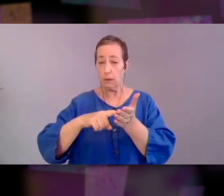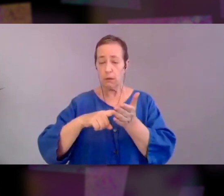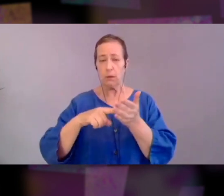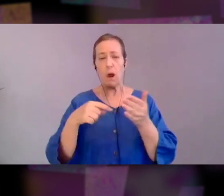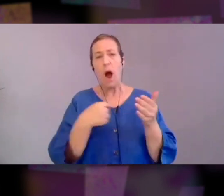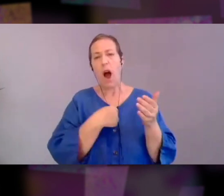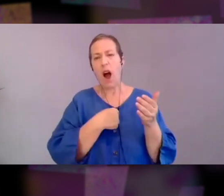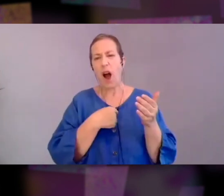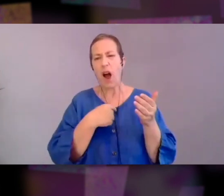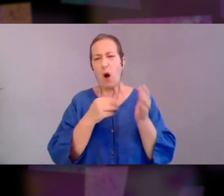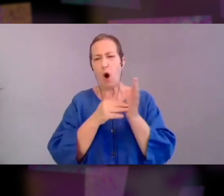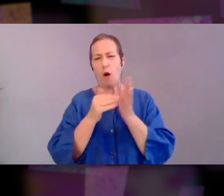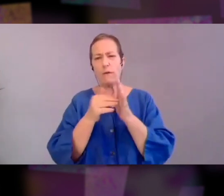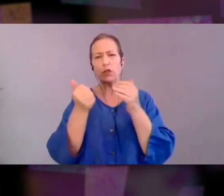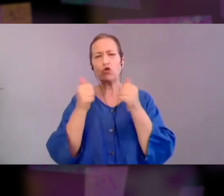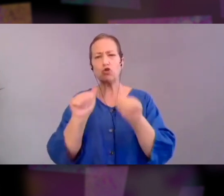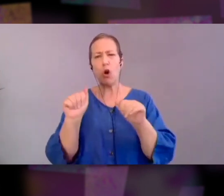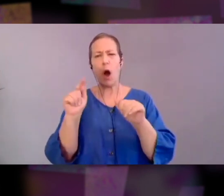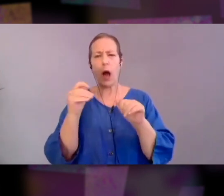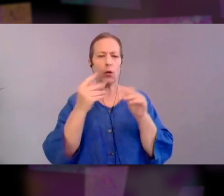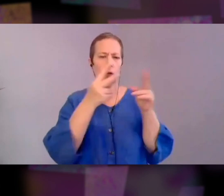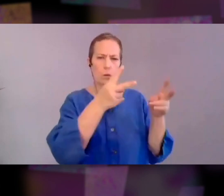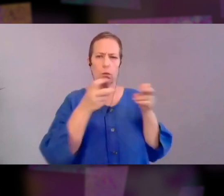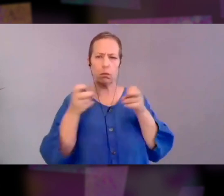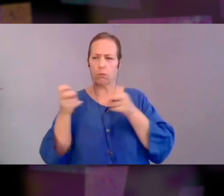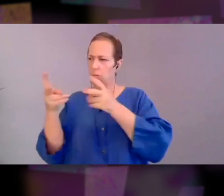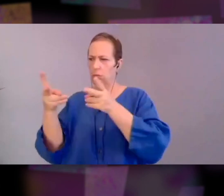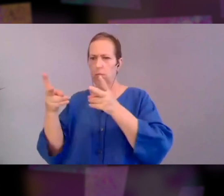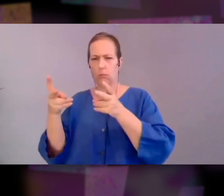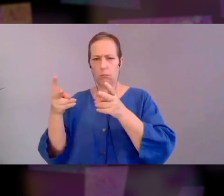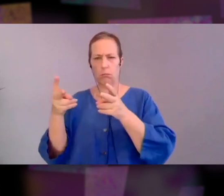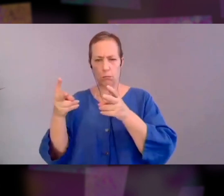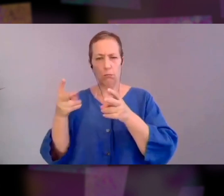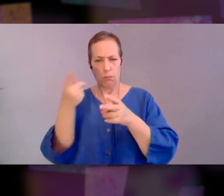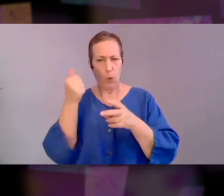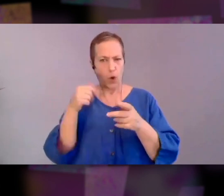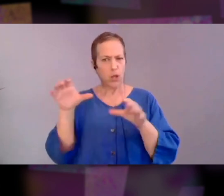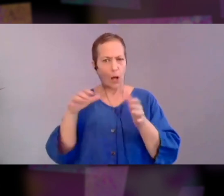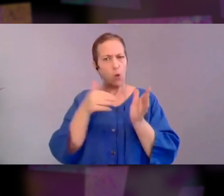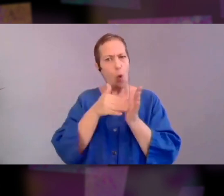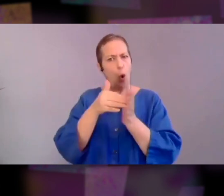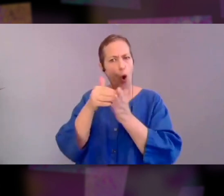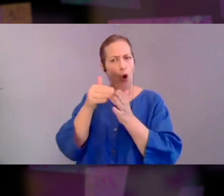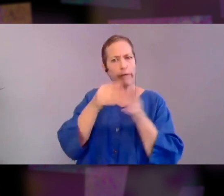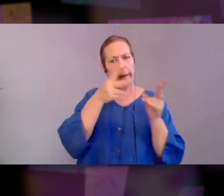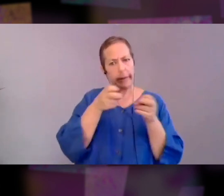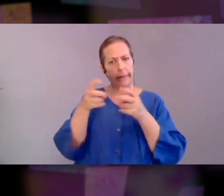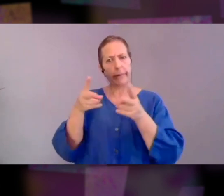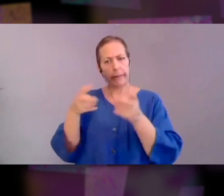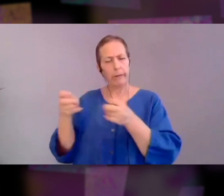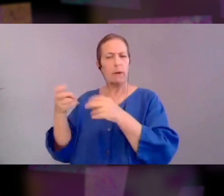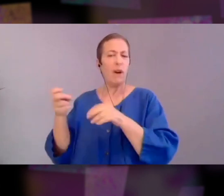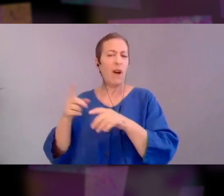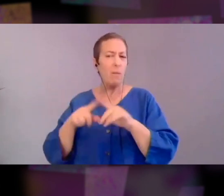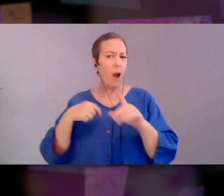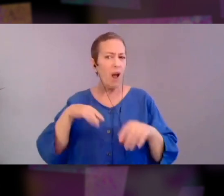to copy a welcome and land acknowledgement that I wrote and utilized previously, but copy-paste never